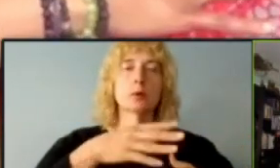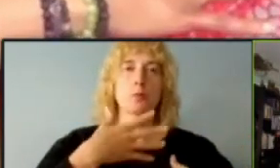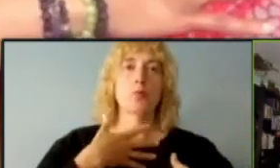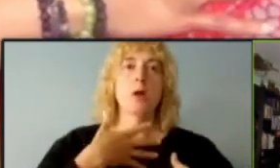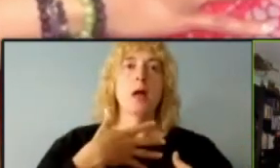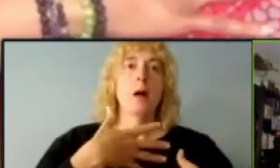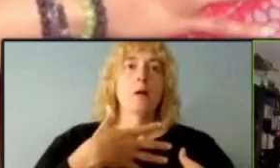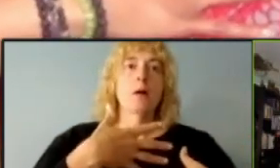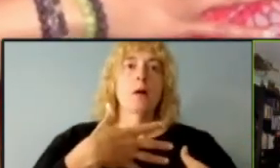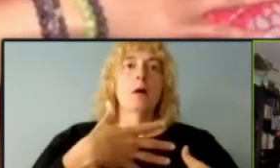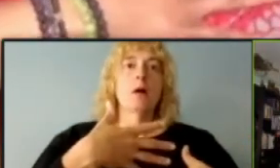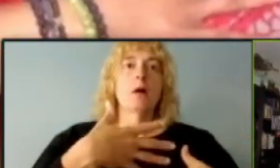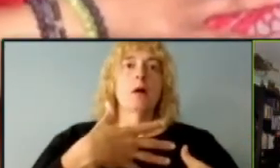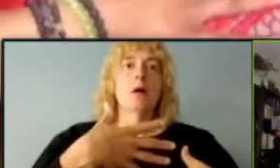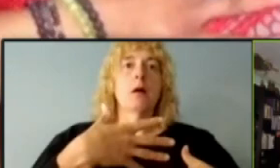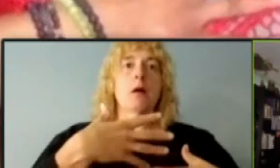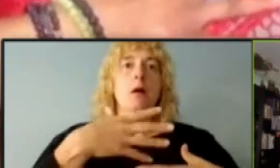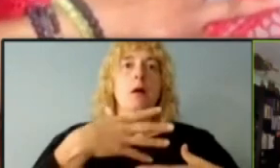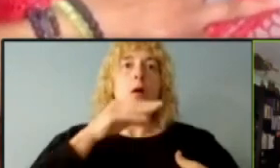and breathing out.